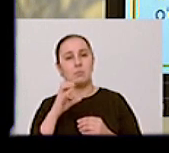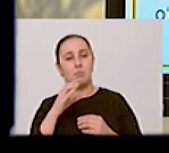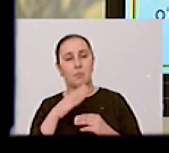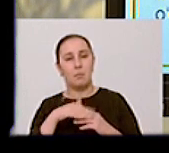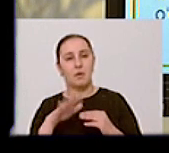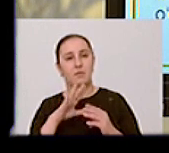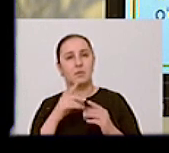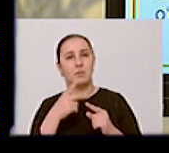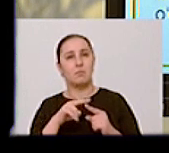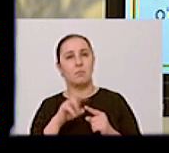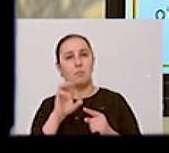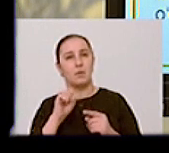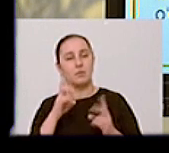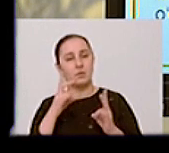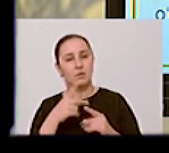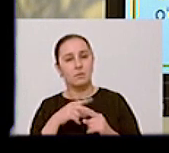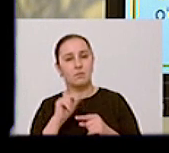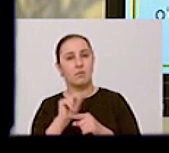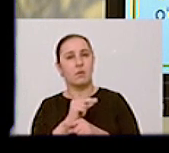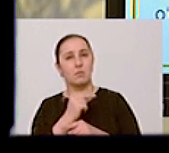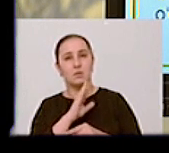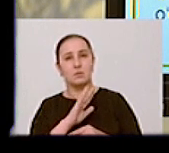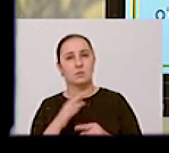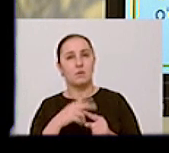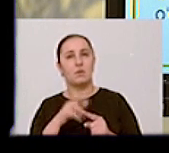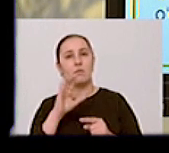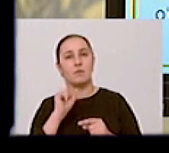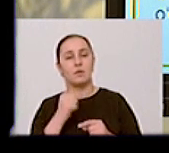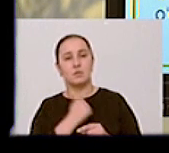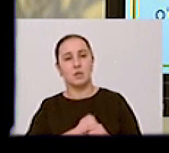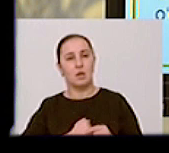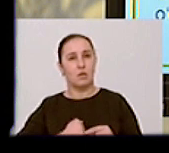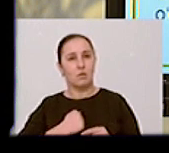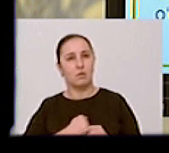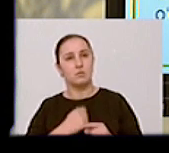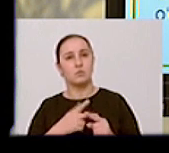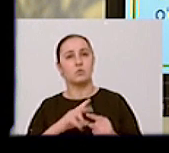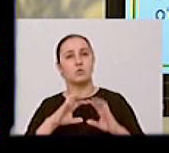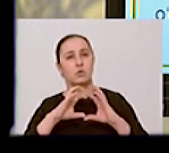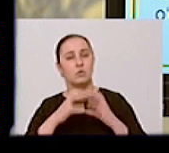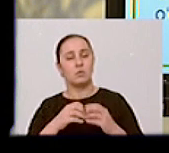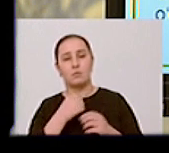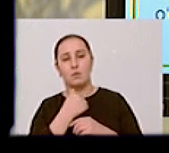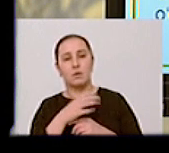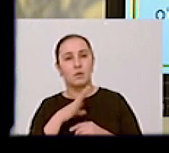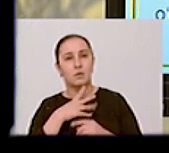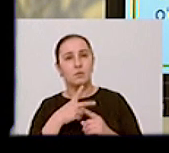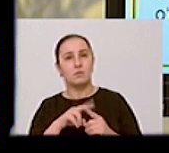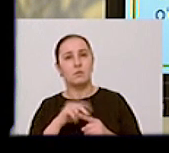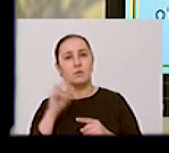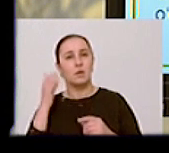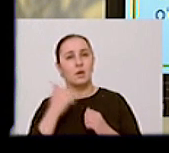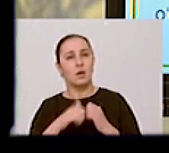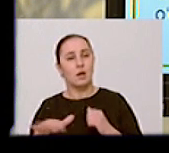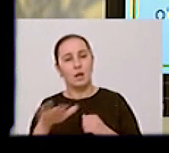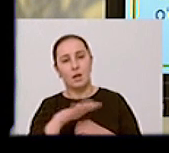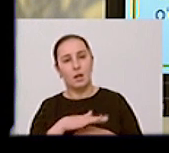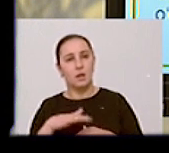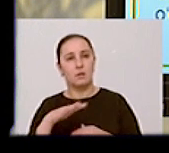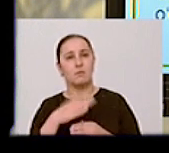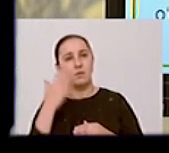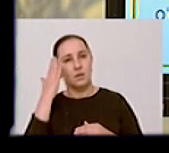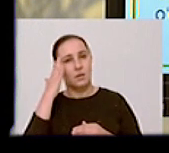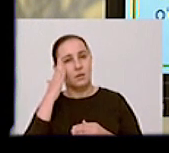va bandi qilgan tarbiyasizlik va jaholatdir. Dunyoga taraqqiy qilgan xalq